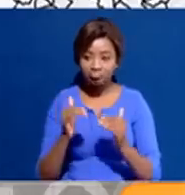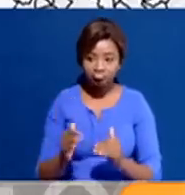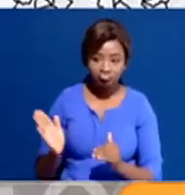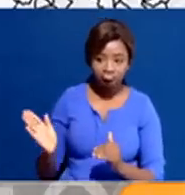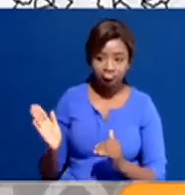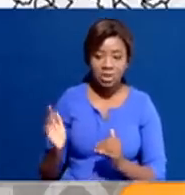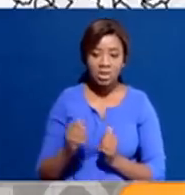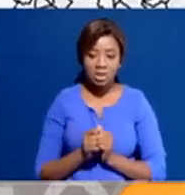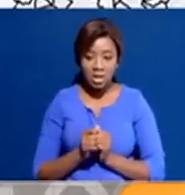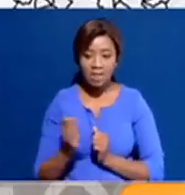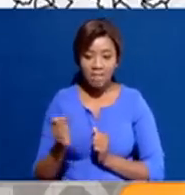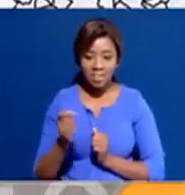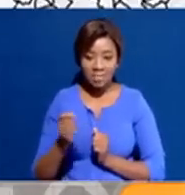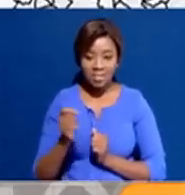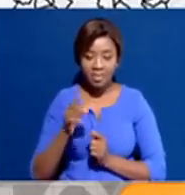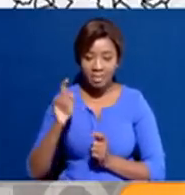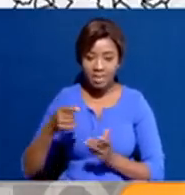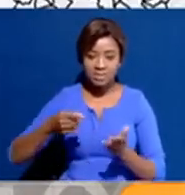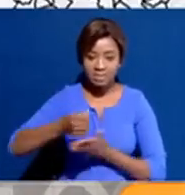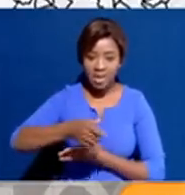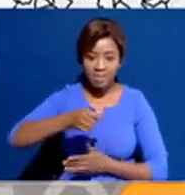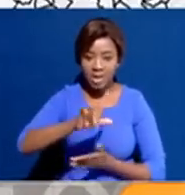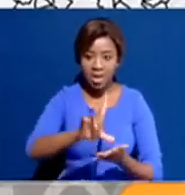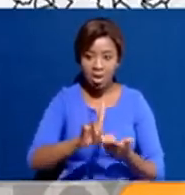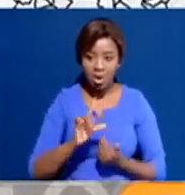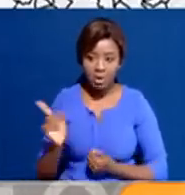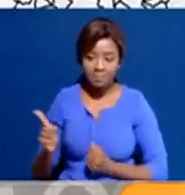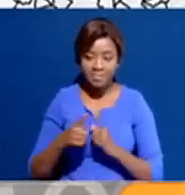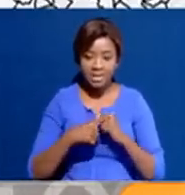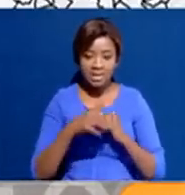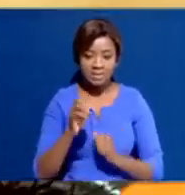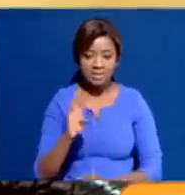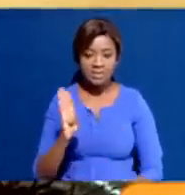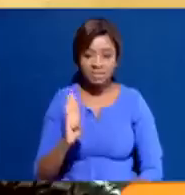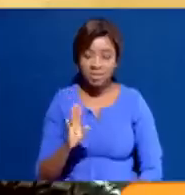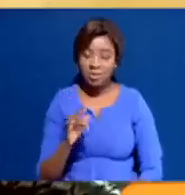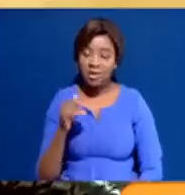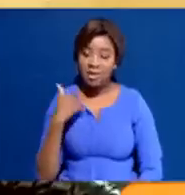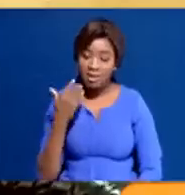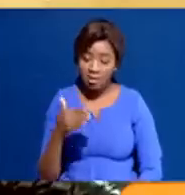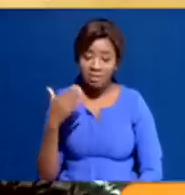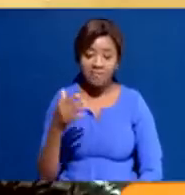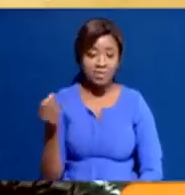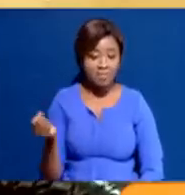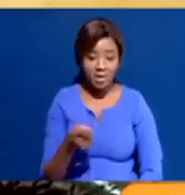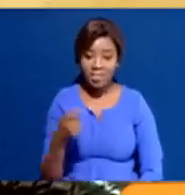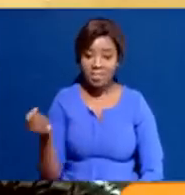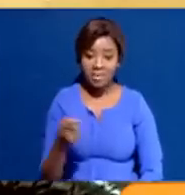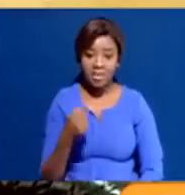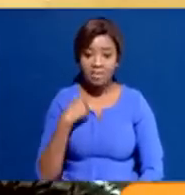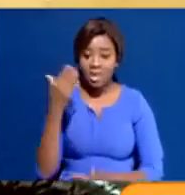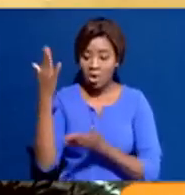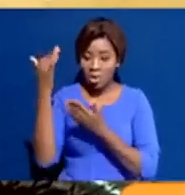with a total of 60 billion shillings spent on servicing loans each month. I am hopeful that that tide will